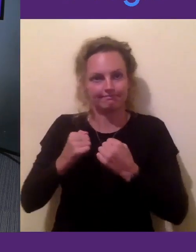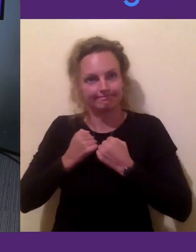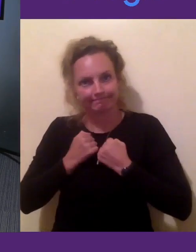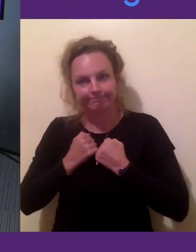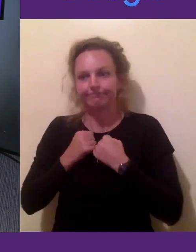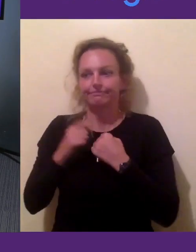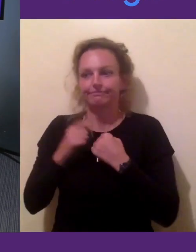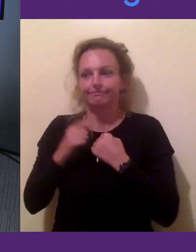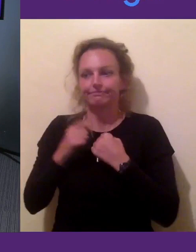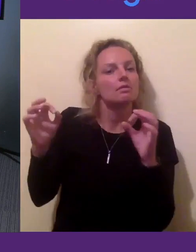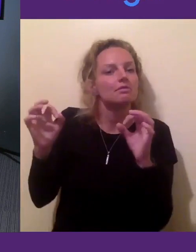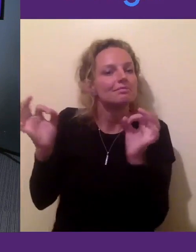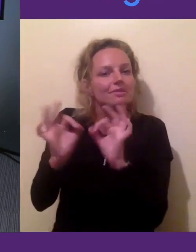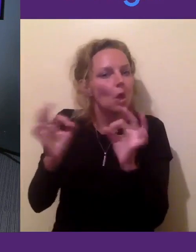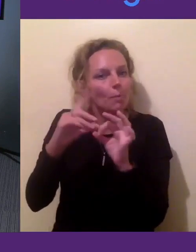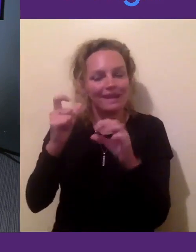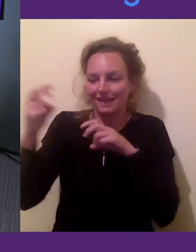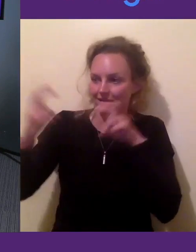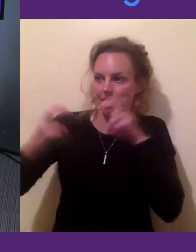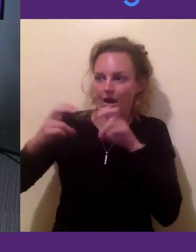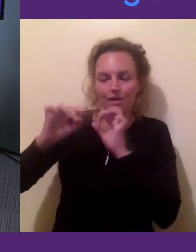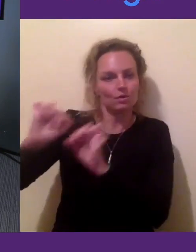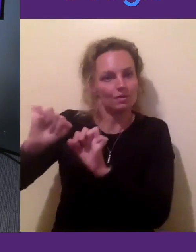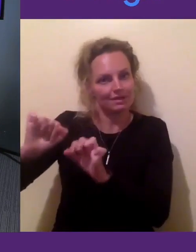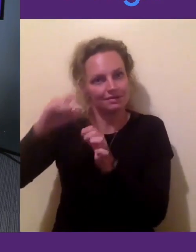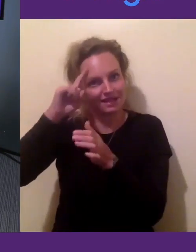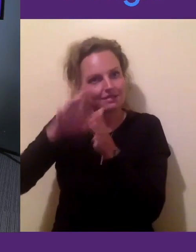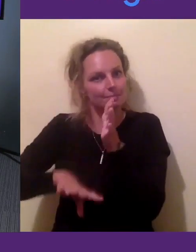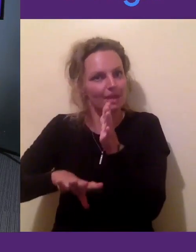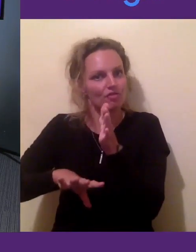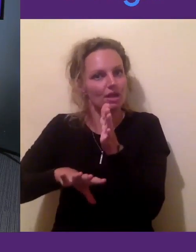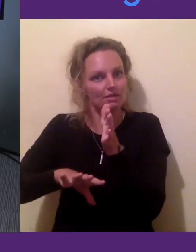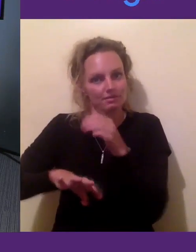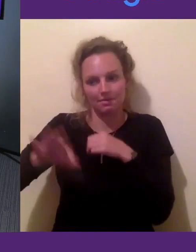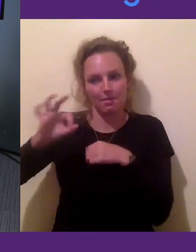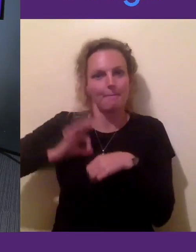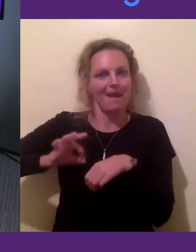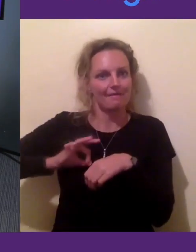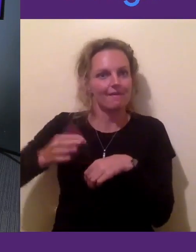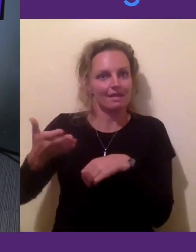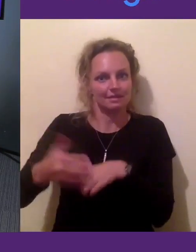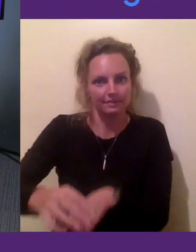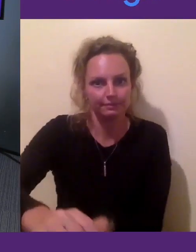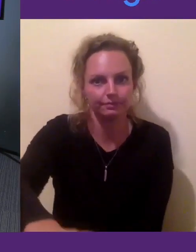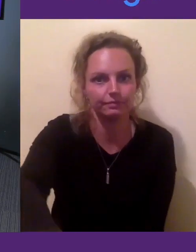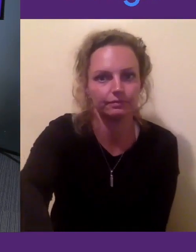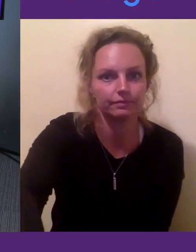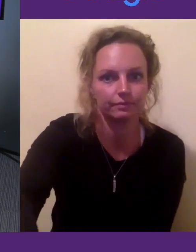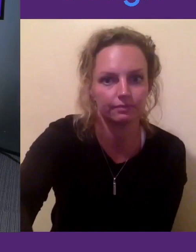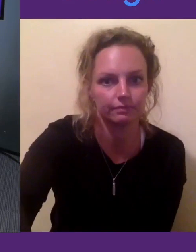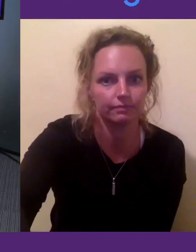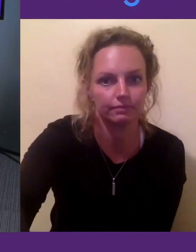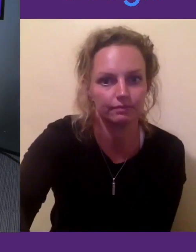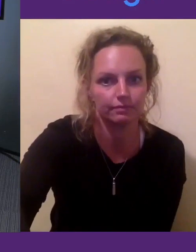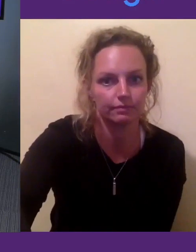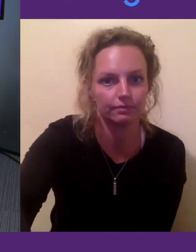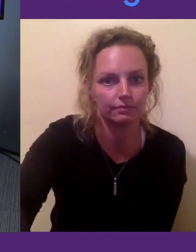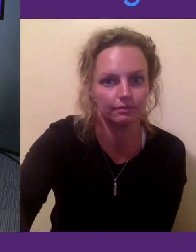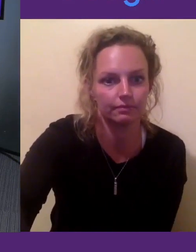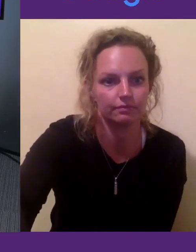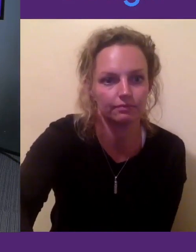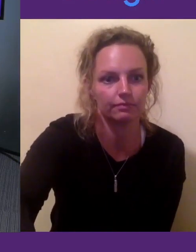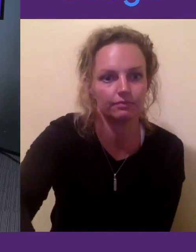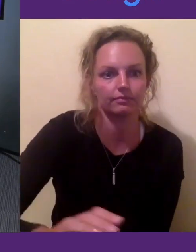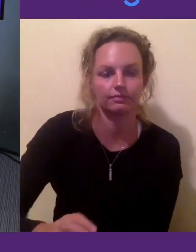experiencing, people can question that. And quite often, in my own experience, we've won pitches or won projects